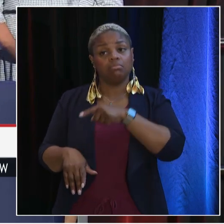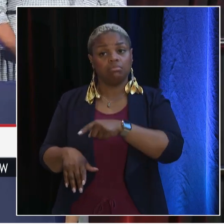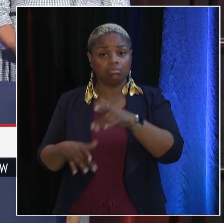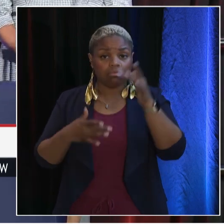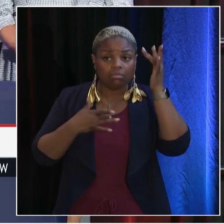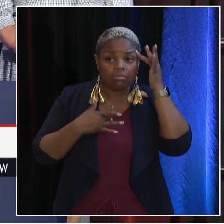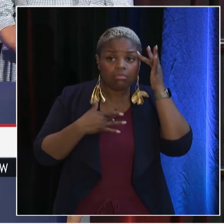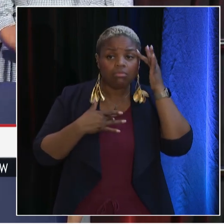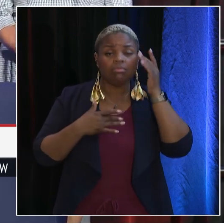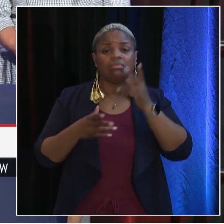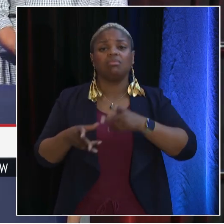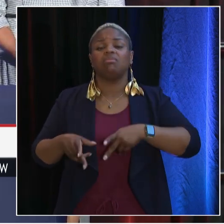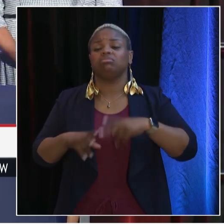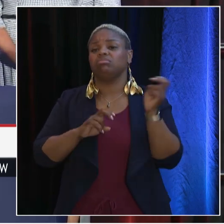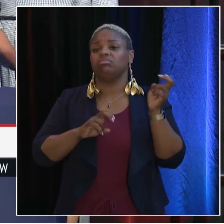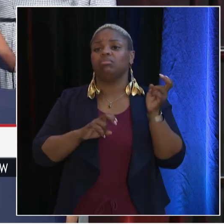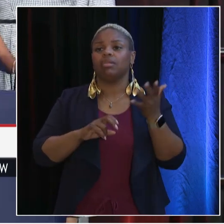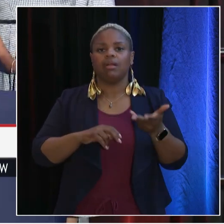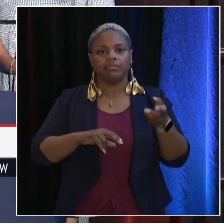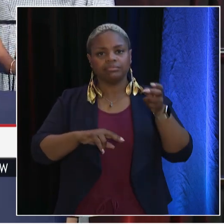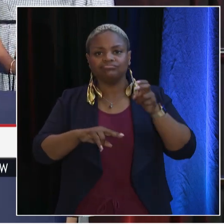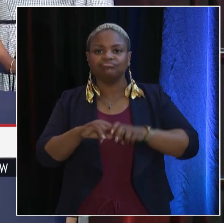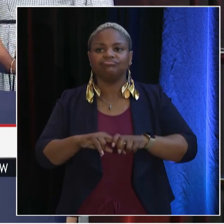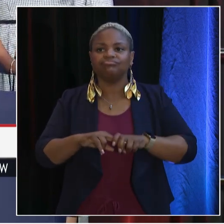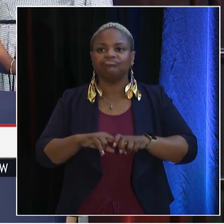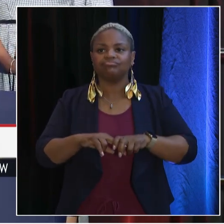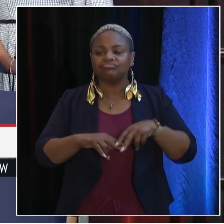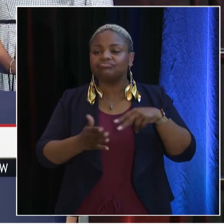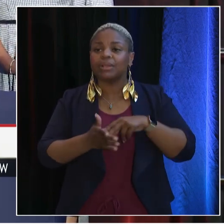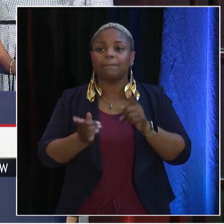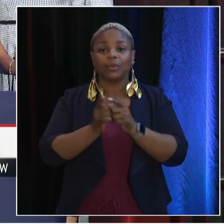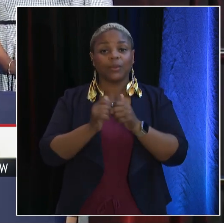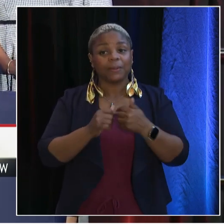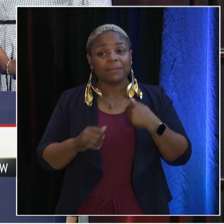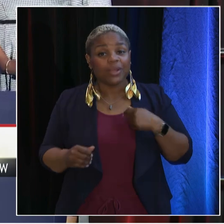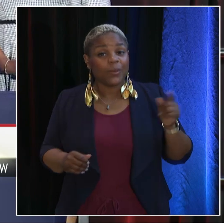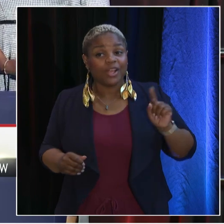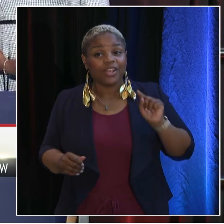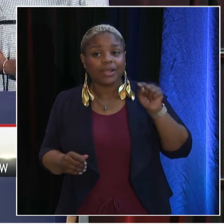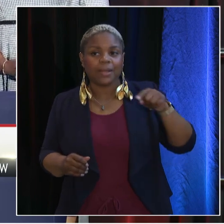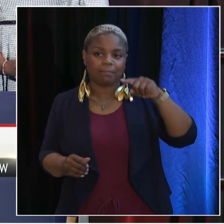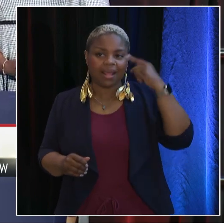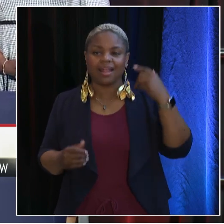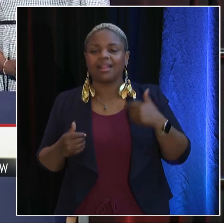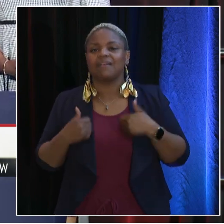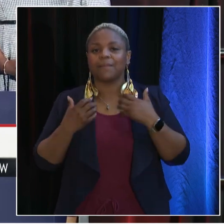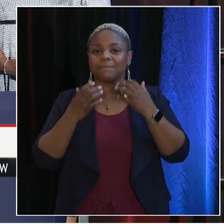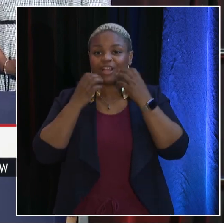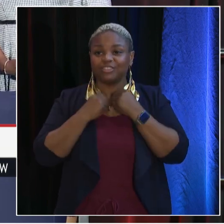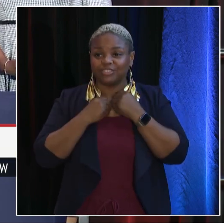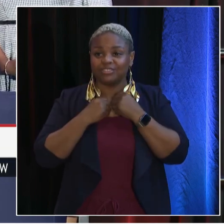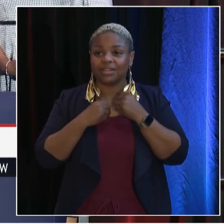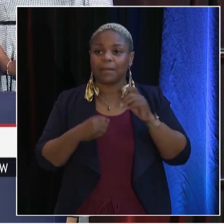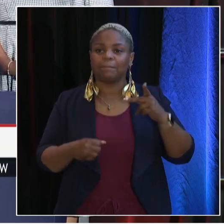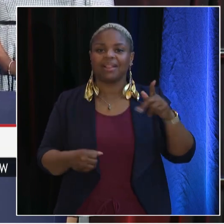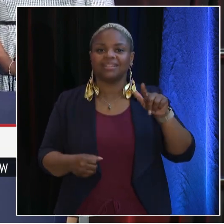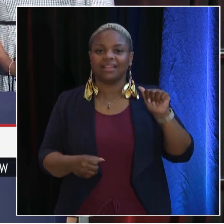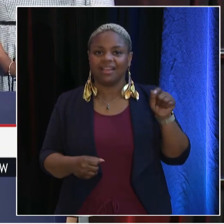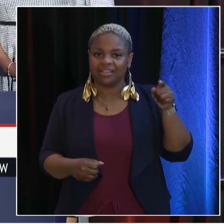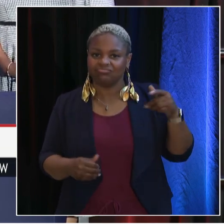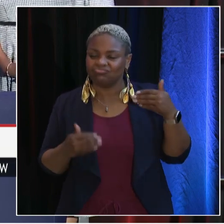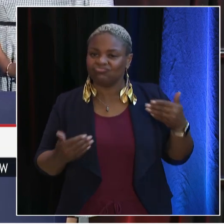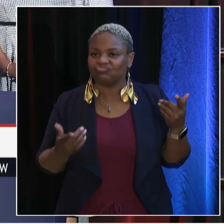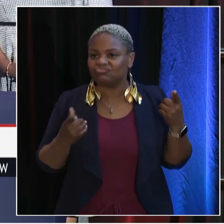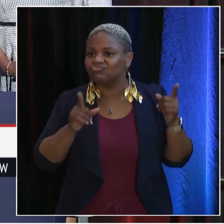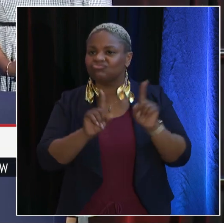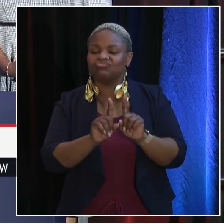me at Black Lives Matter Plaza. And he did that I'm sure, to share a story